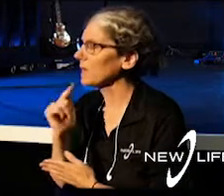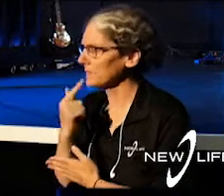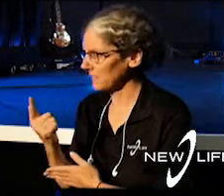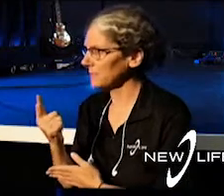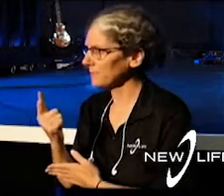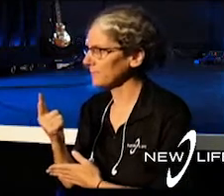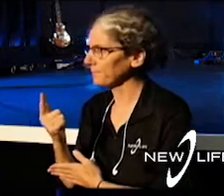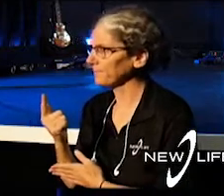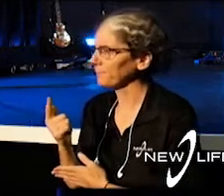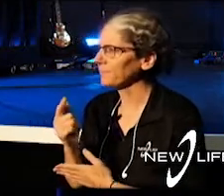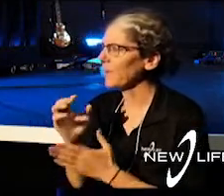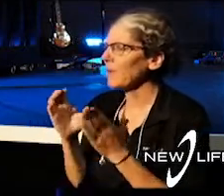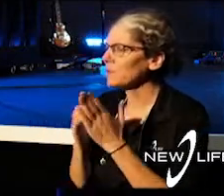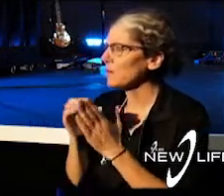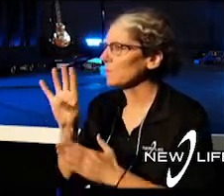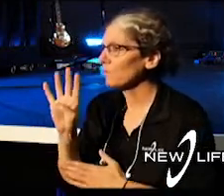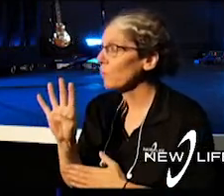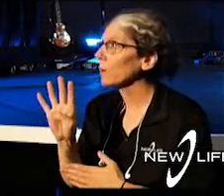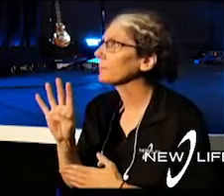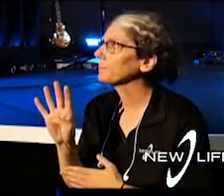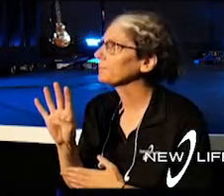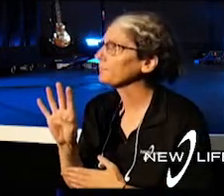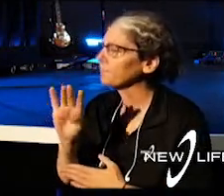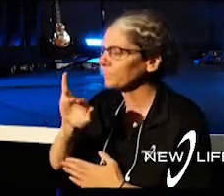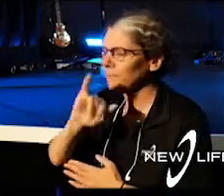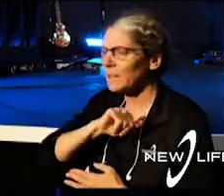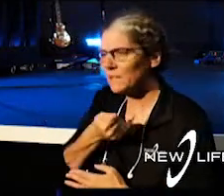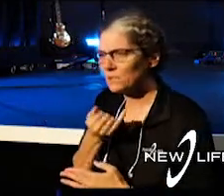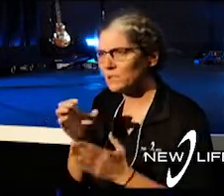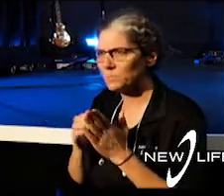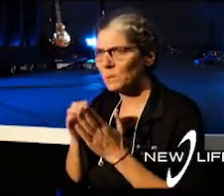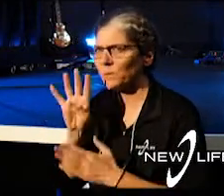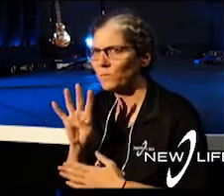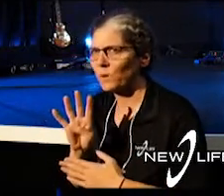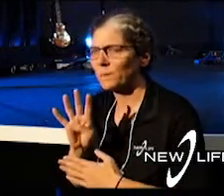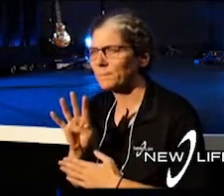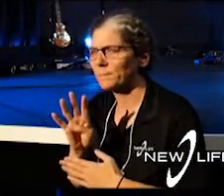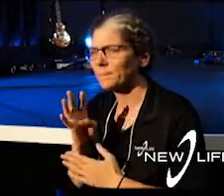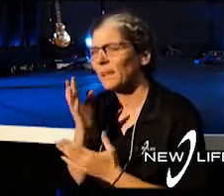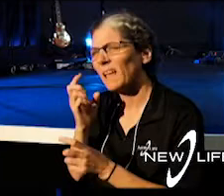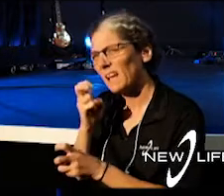James chapter 4 is tough to read. I can't do it without doing a heart check.